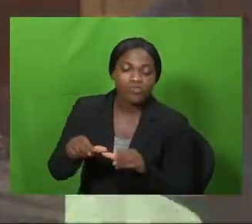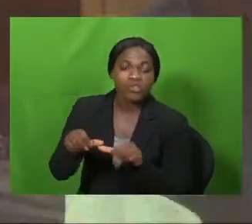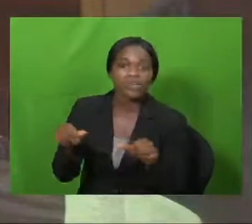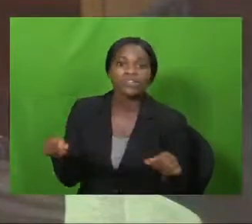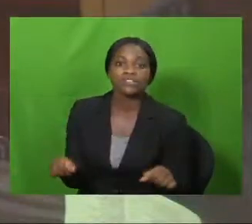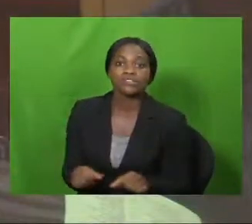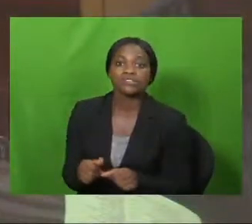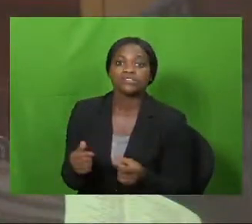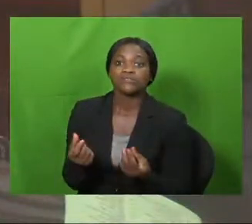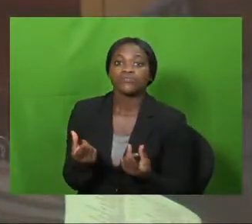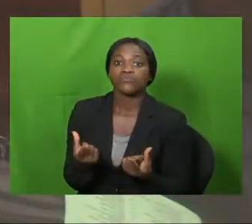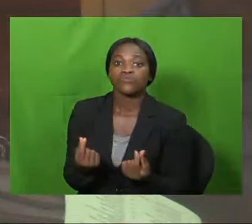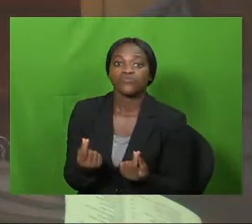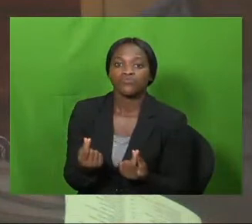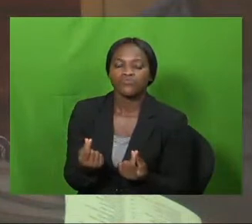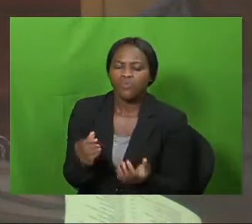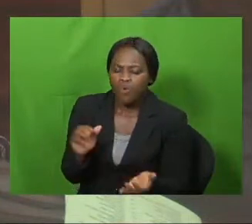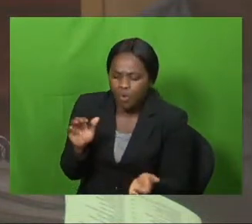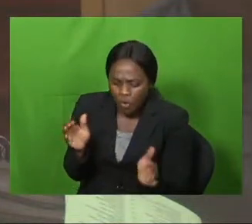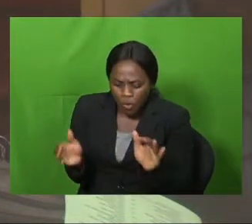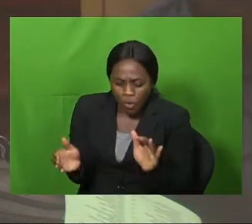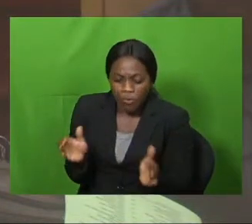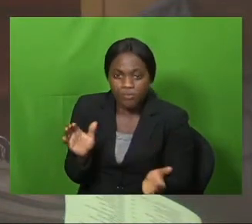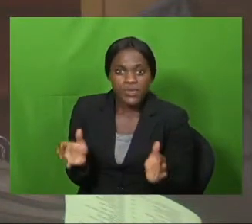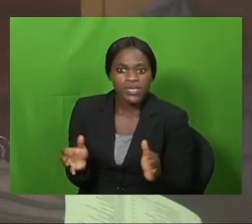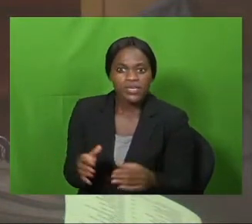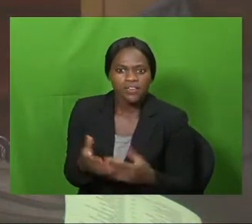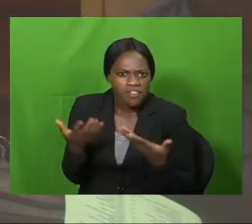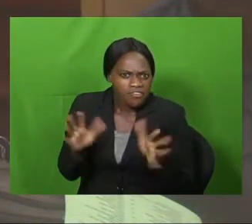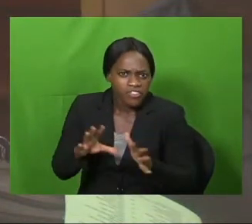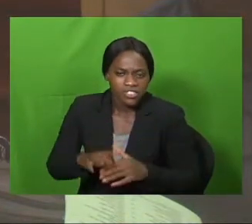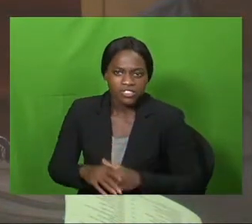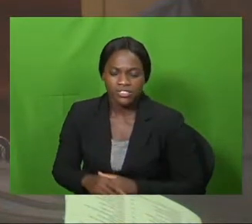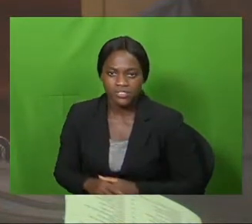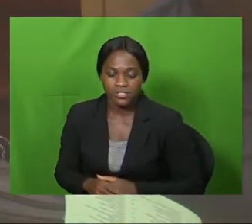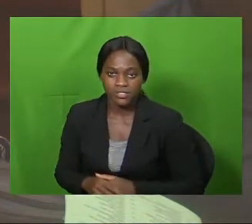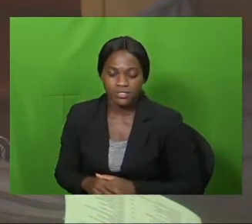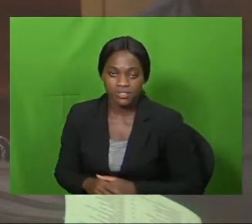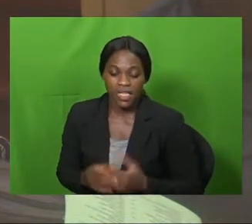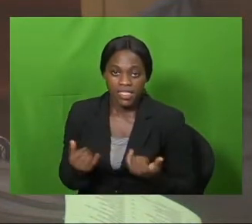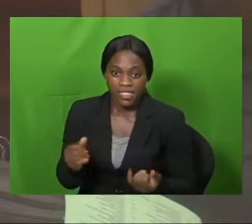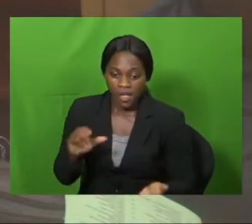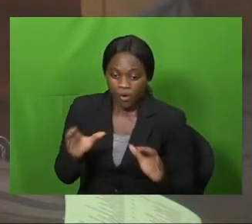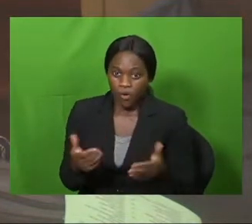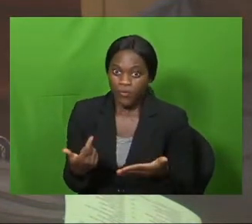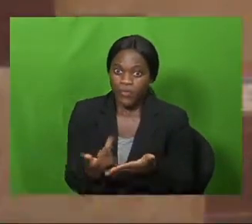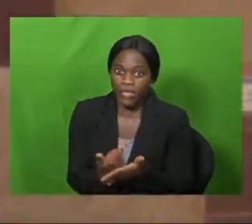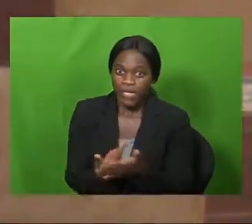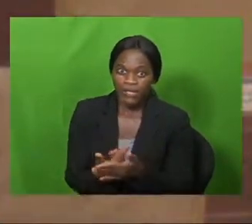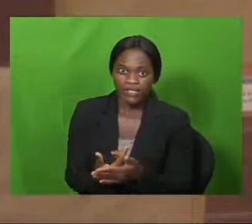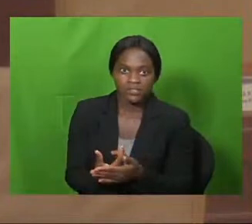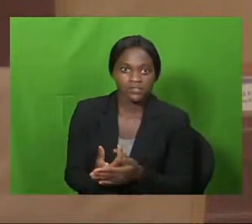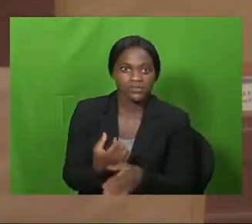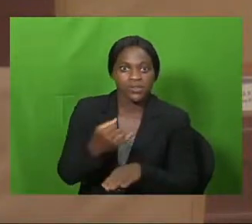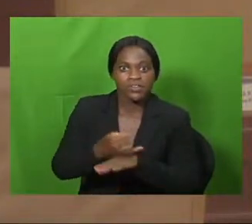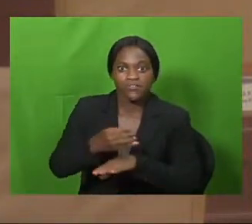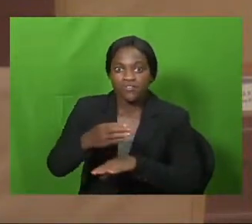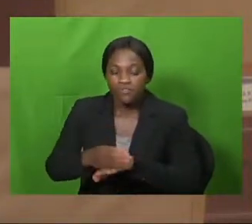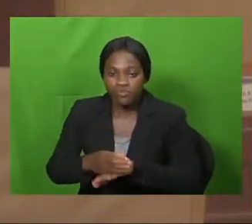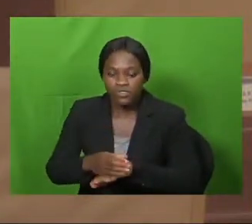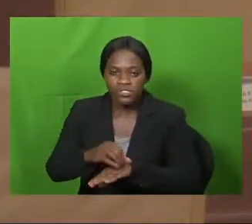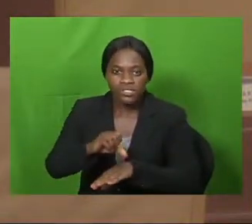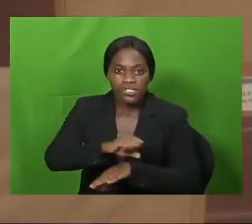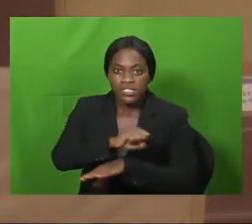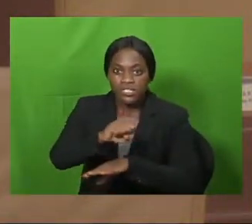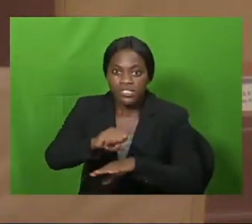compare. That's all. That is what you do. Compare Ghana to Cote d'Ivoire, to Senegal, to Burkina,